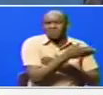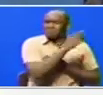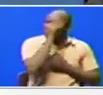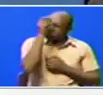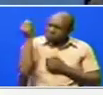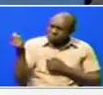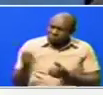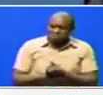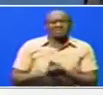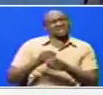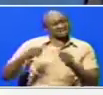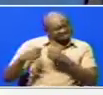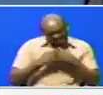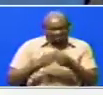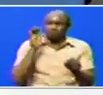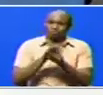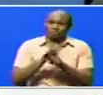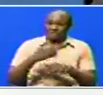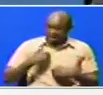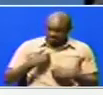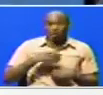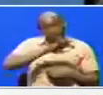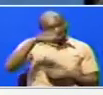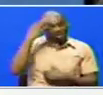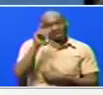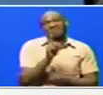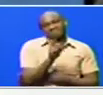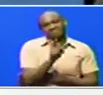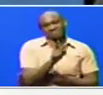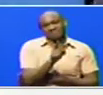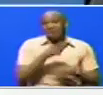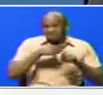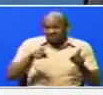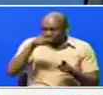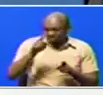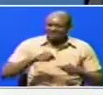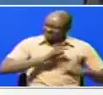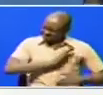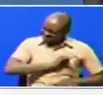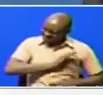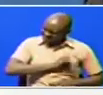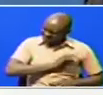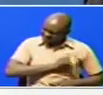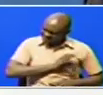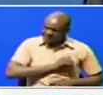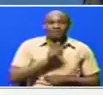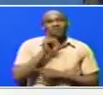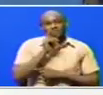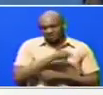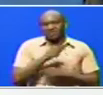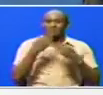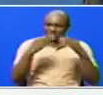amidst a lot of difficulty, as you're all aware, but they still managed to pull off a